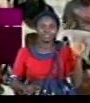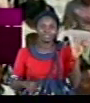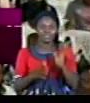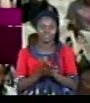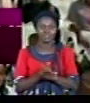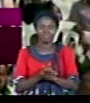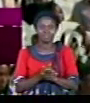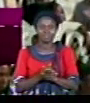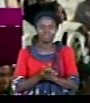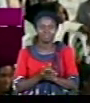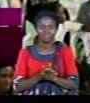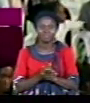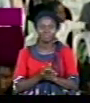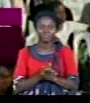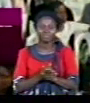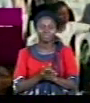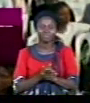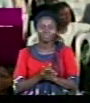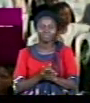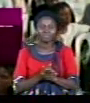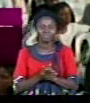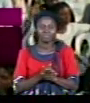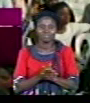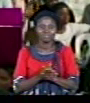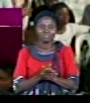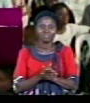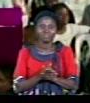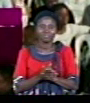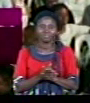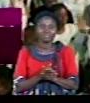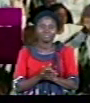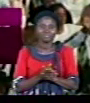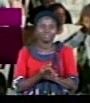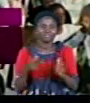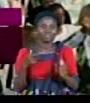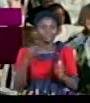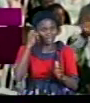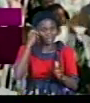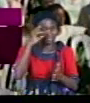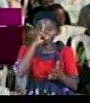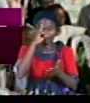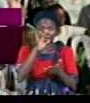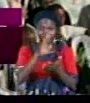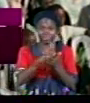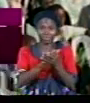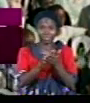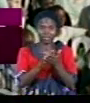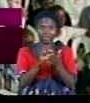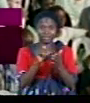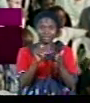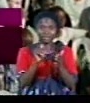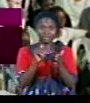He believes God has touched him. It will manifest.